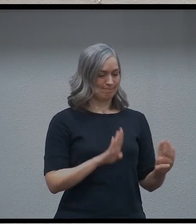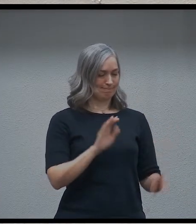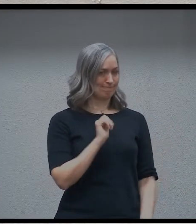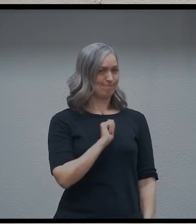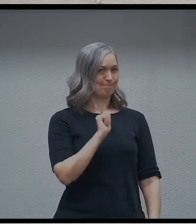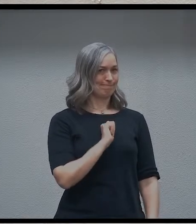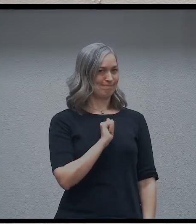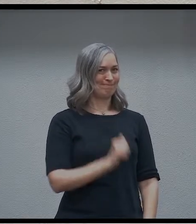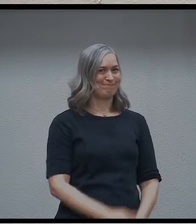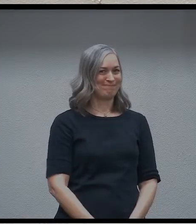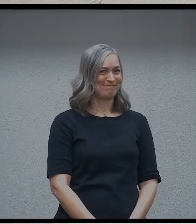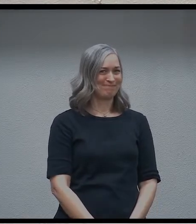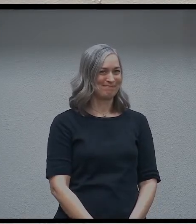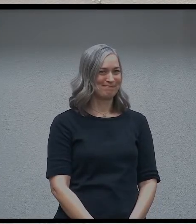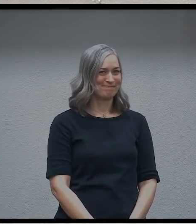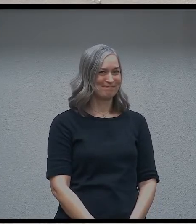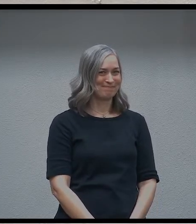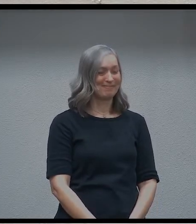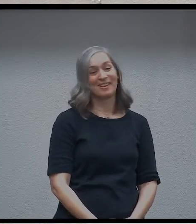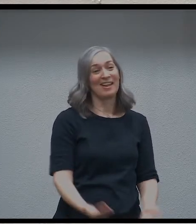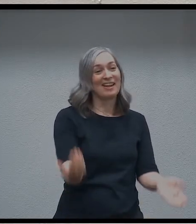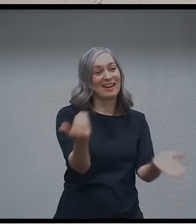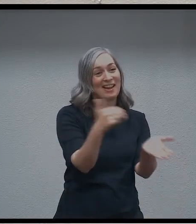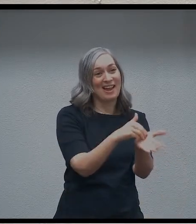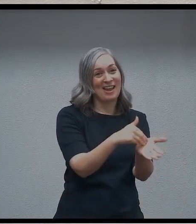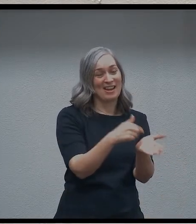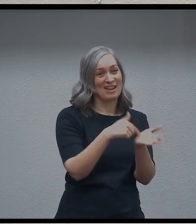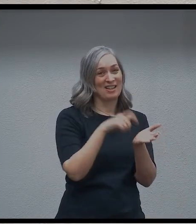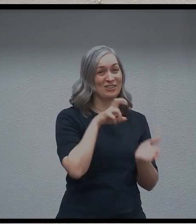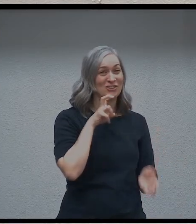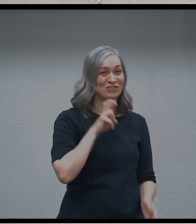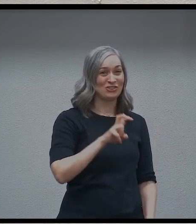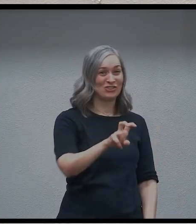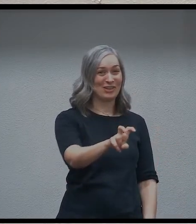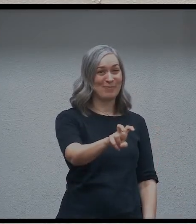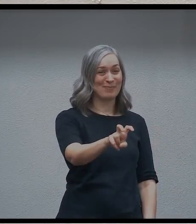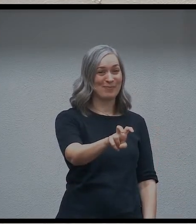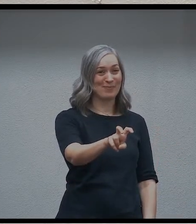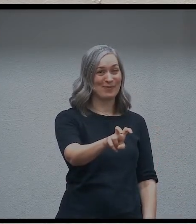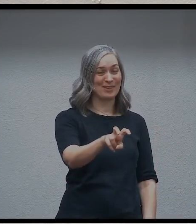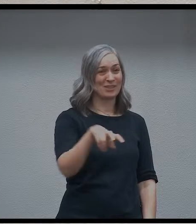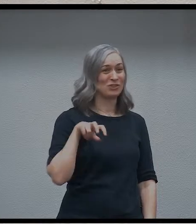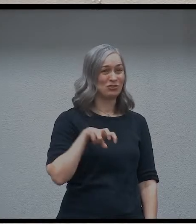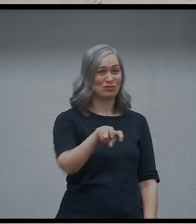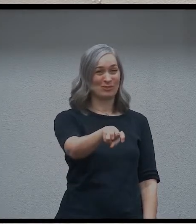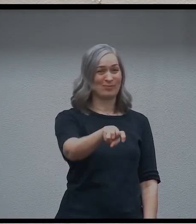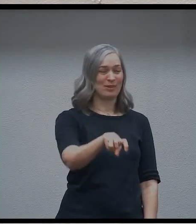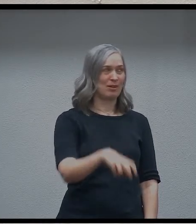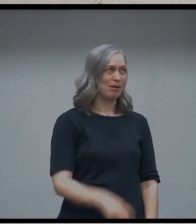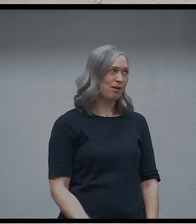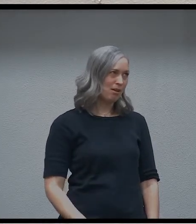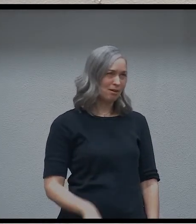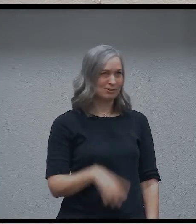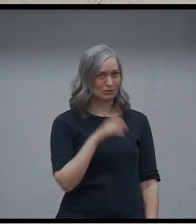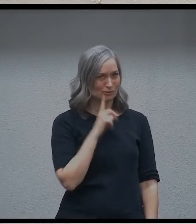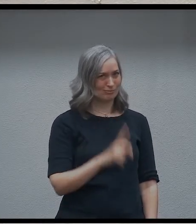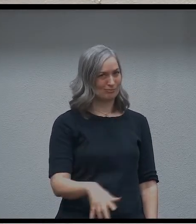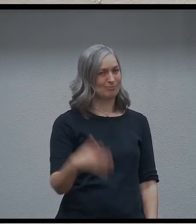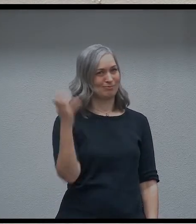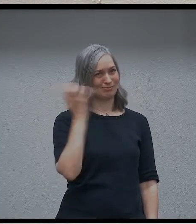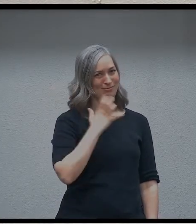Guys, again, this trip, oh my goodness, how awesome it